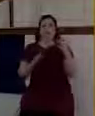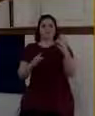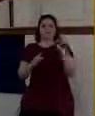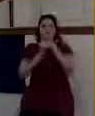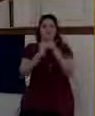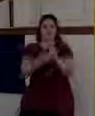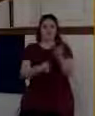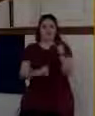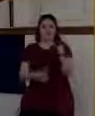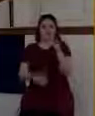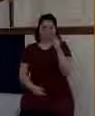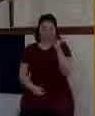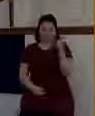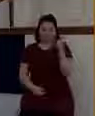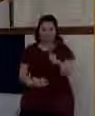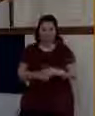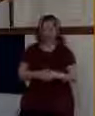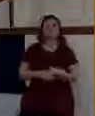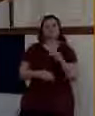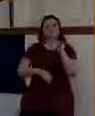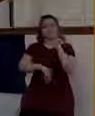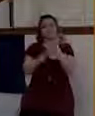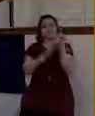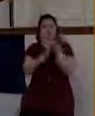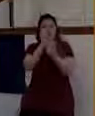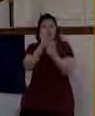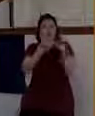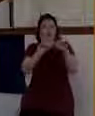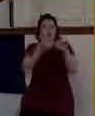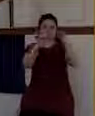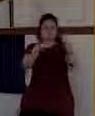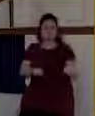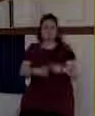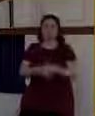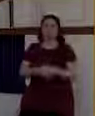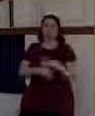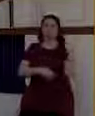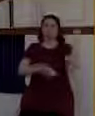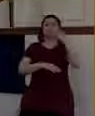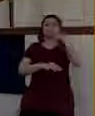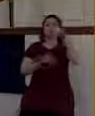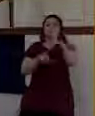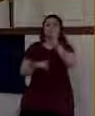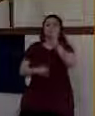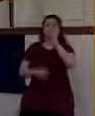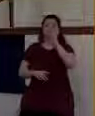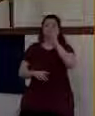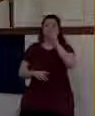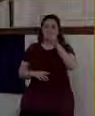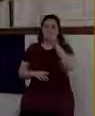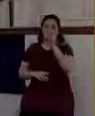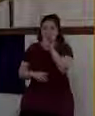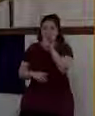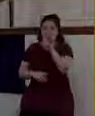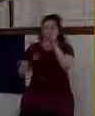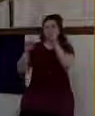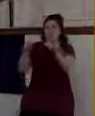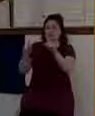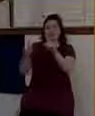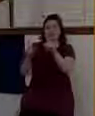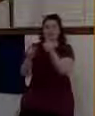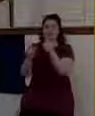he sets up this false religious system. And one day he goes to Bethel to burn incense at this false altar,